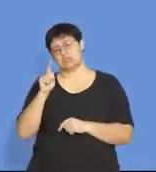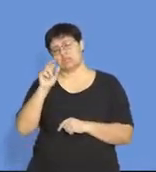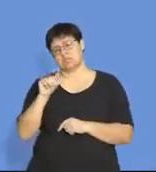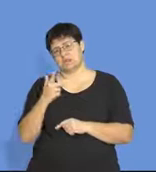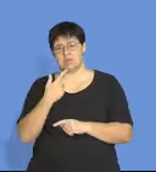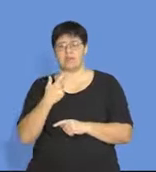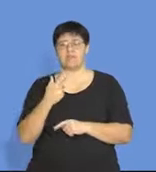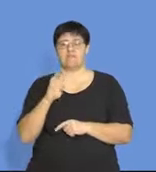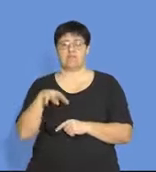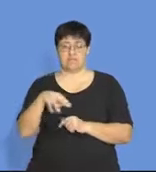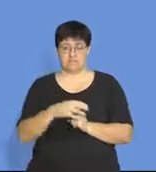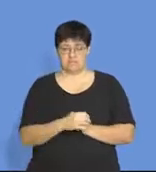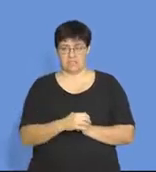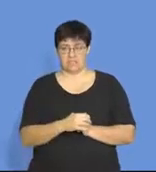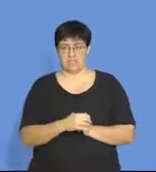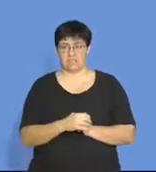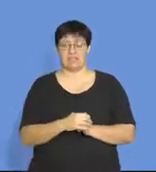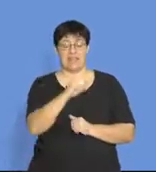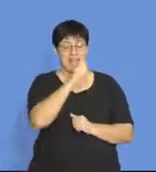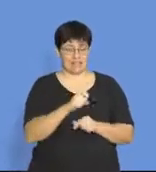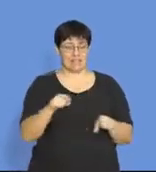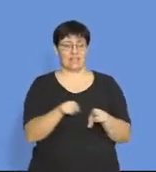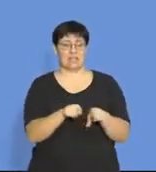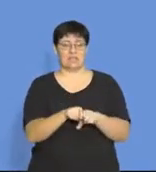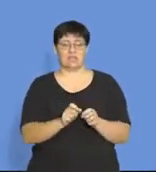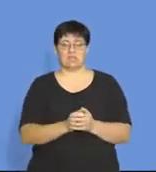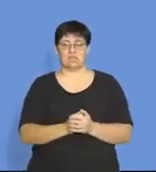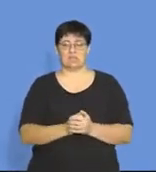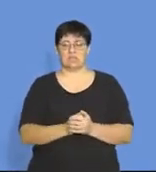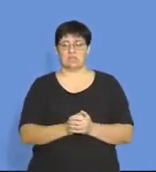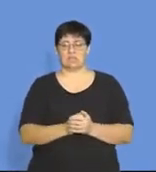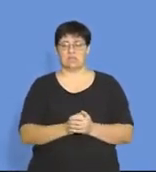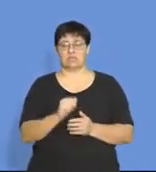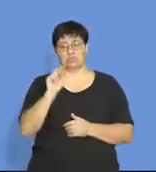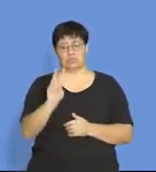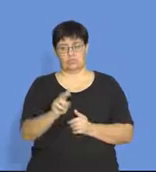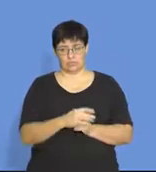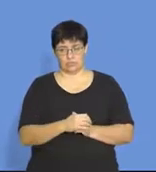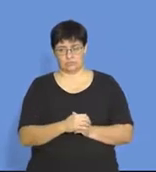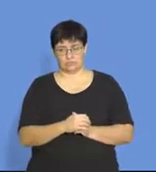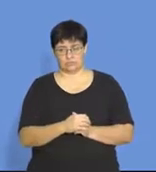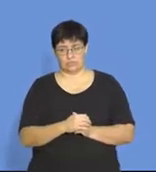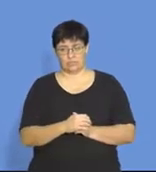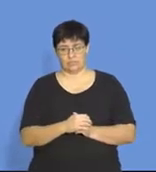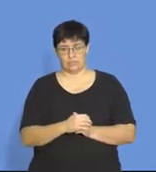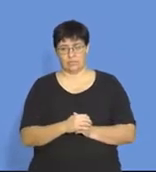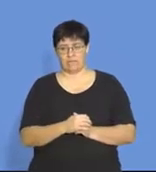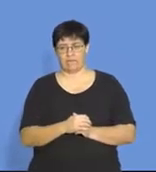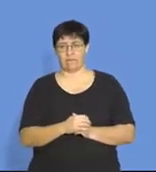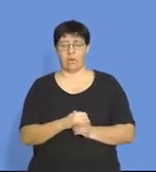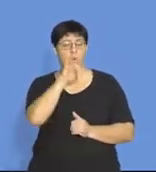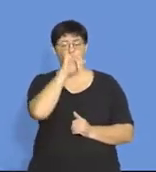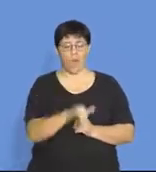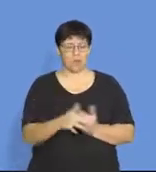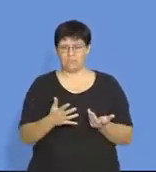plus 6 will then be 14, meaning x is equals to a positive 2. To get the